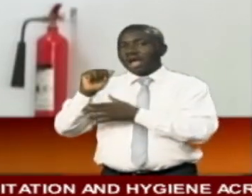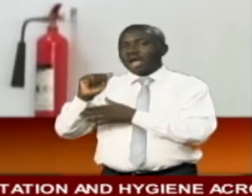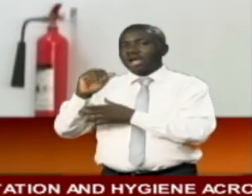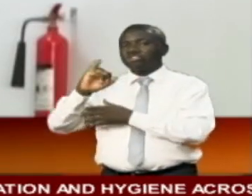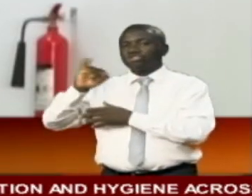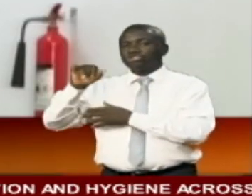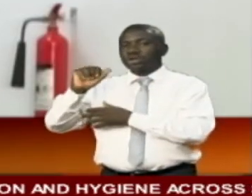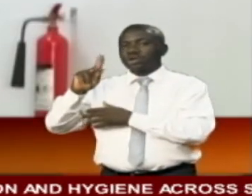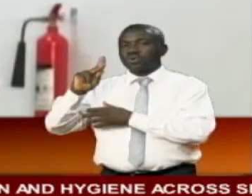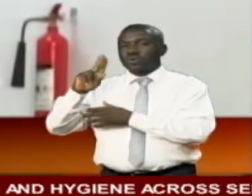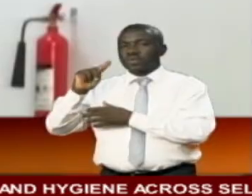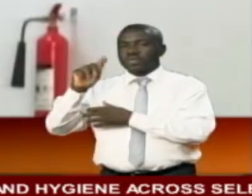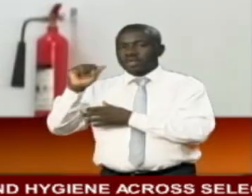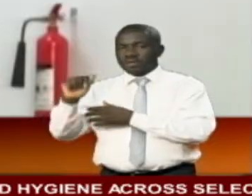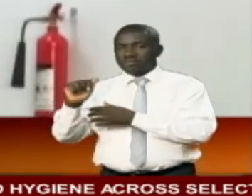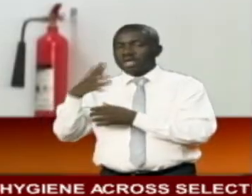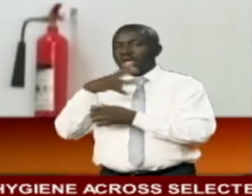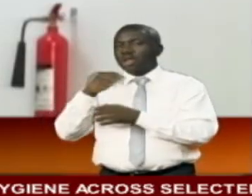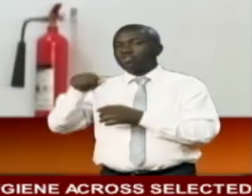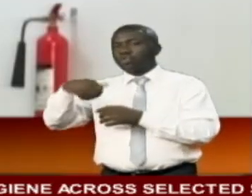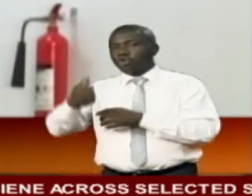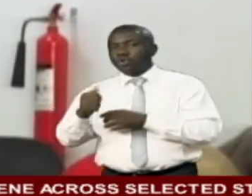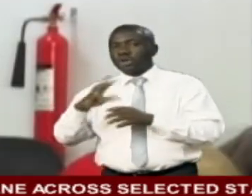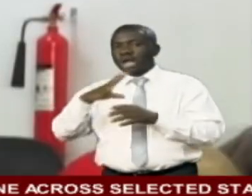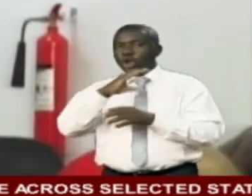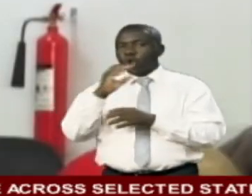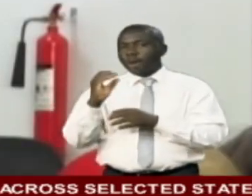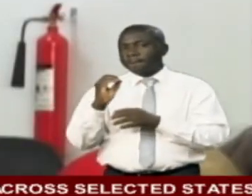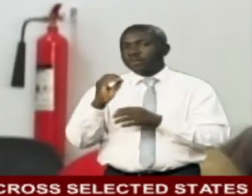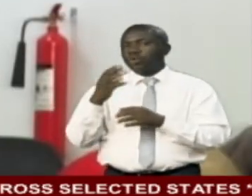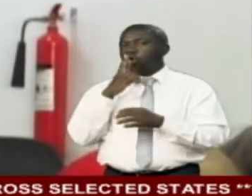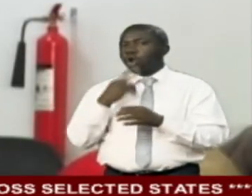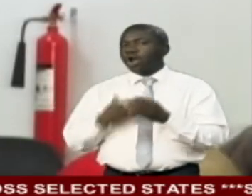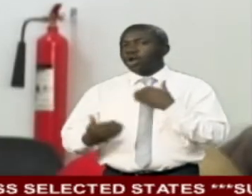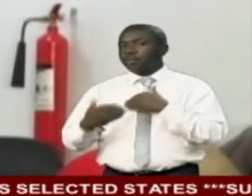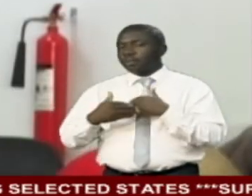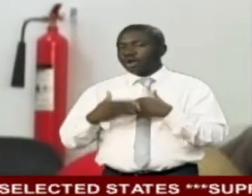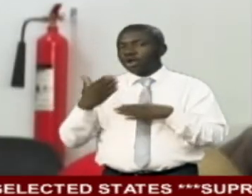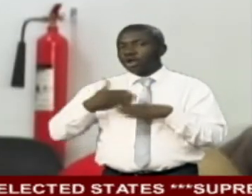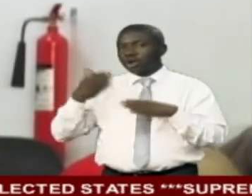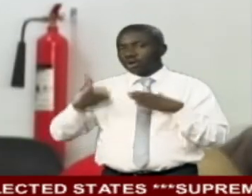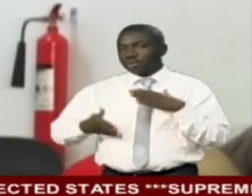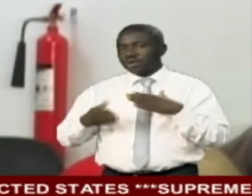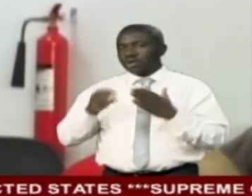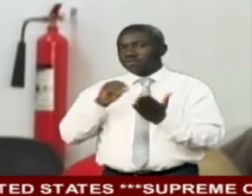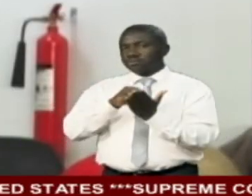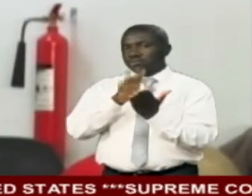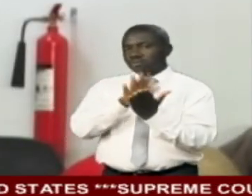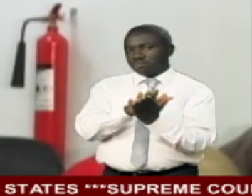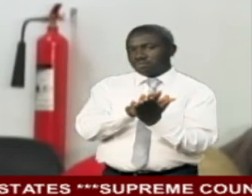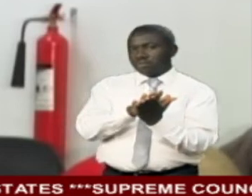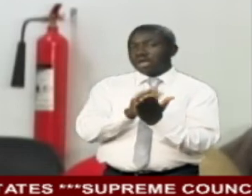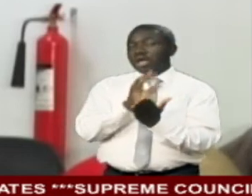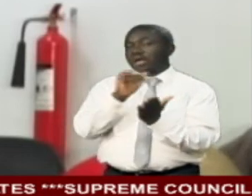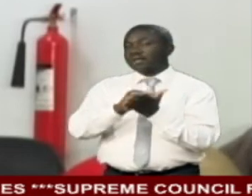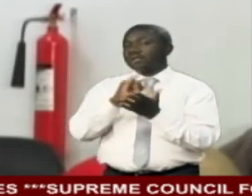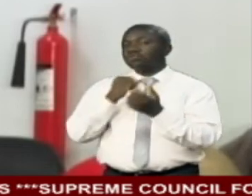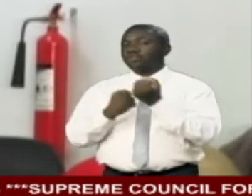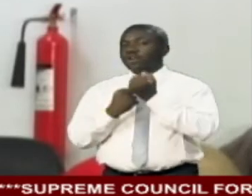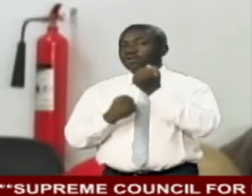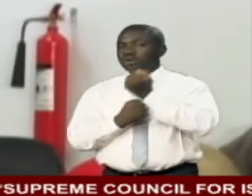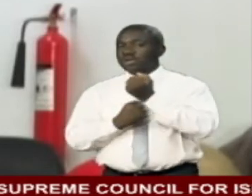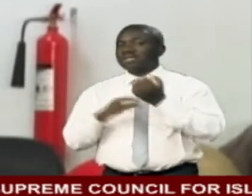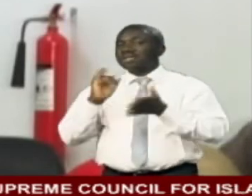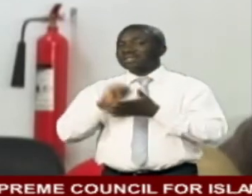Complex and its associated industries are revived, completed, and implemented. Because that's the foundation on which